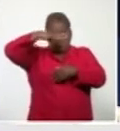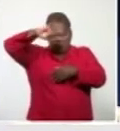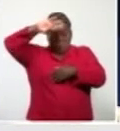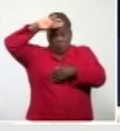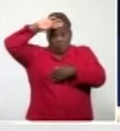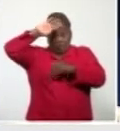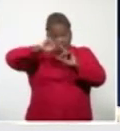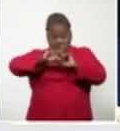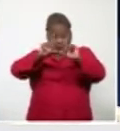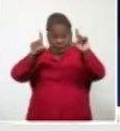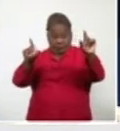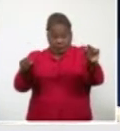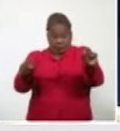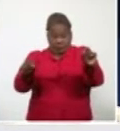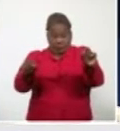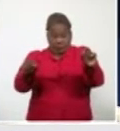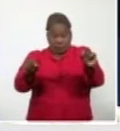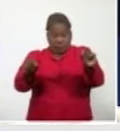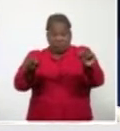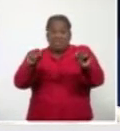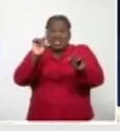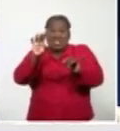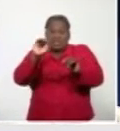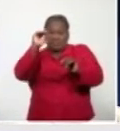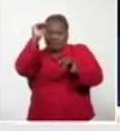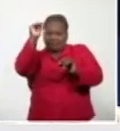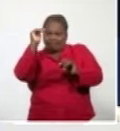with a rate of